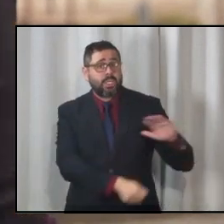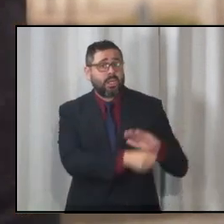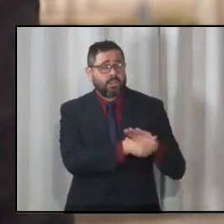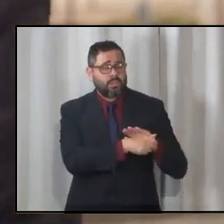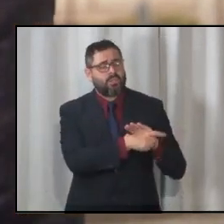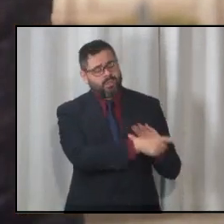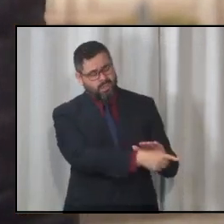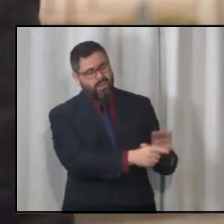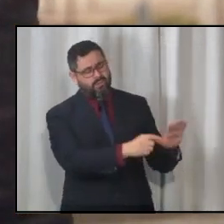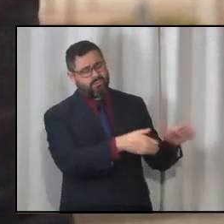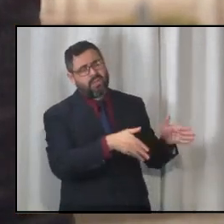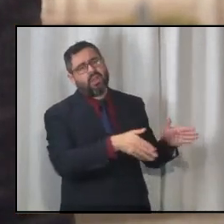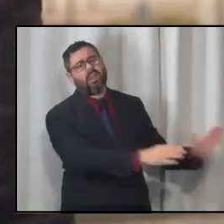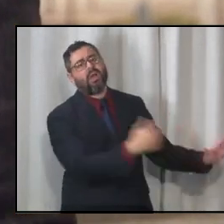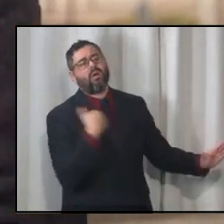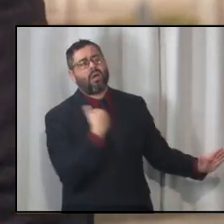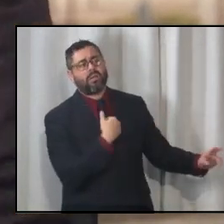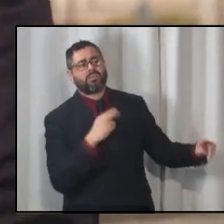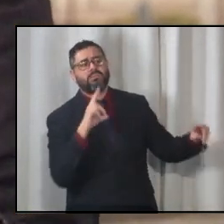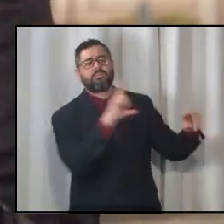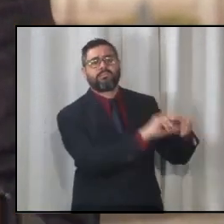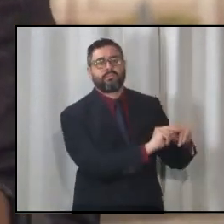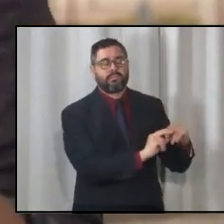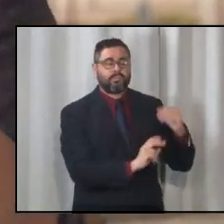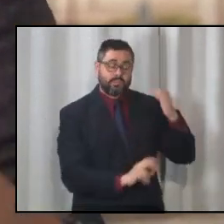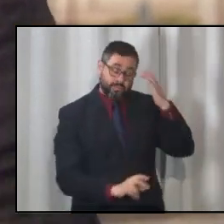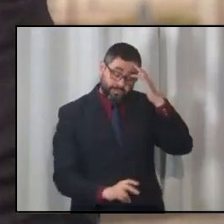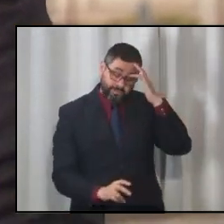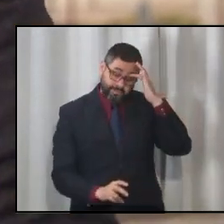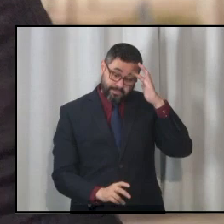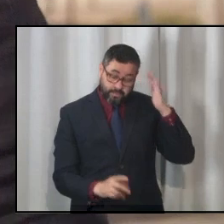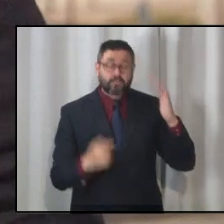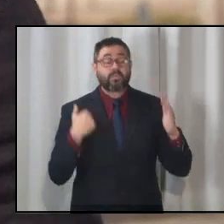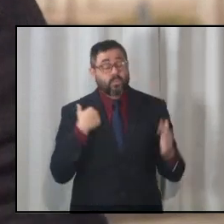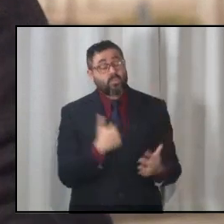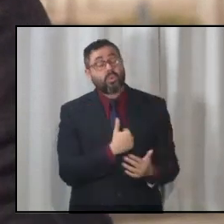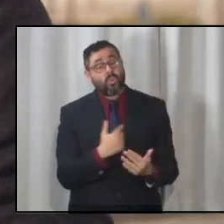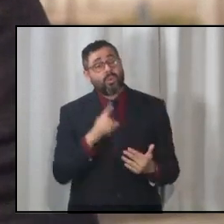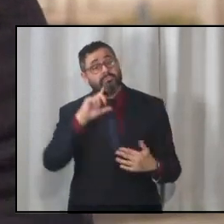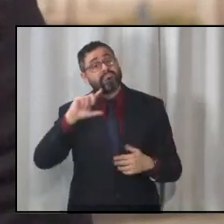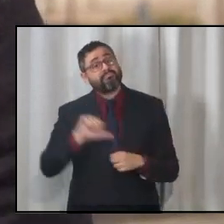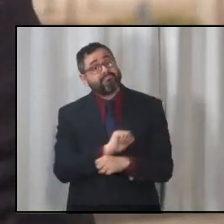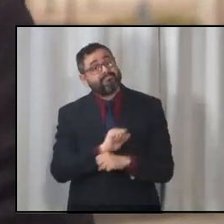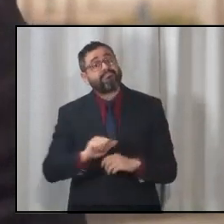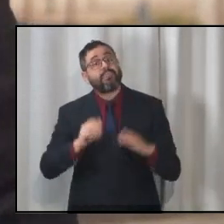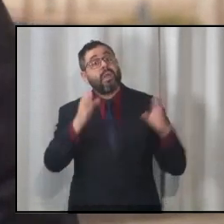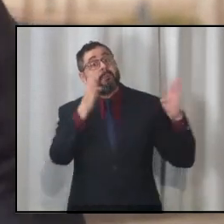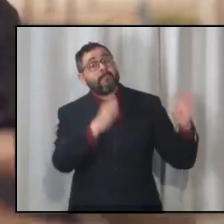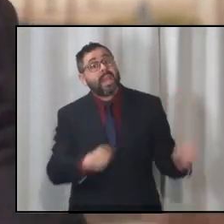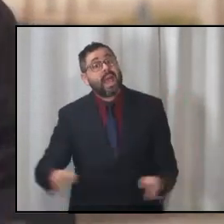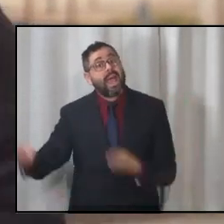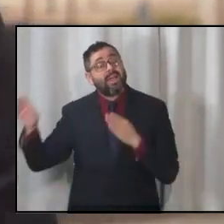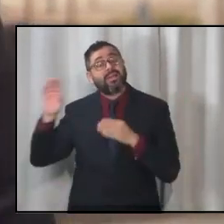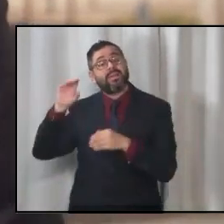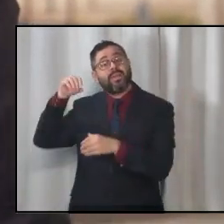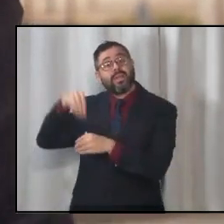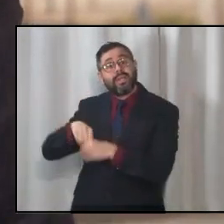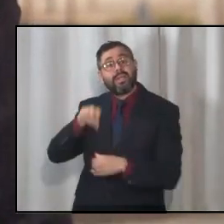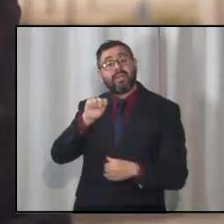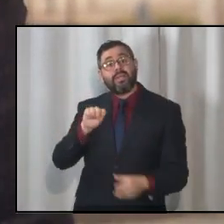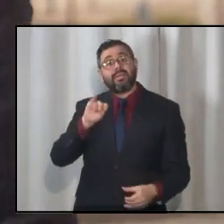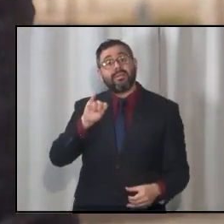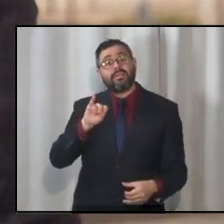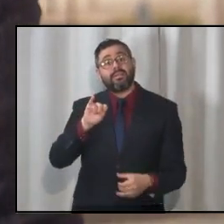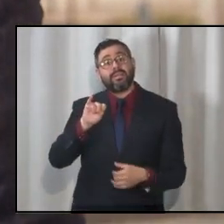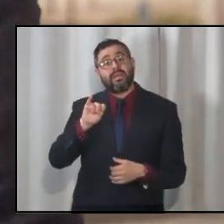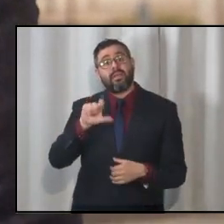their doors. We know that we have a plan, and our plan was of the best intent at Silverado